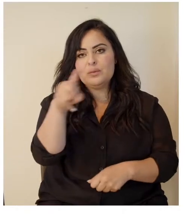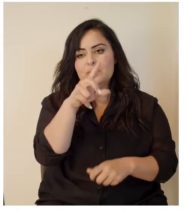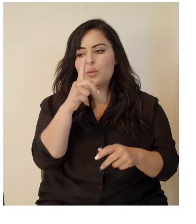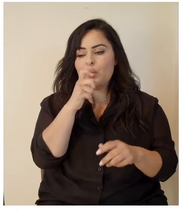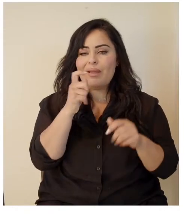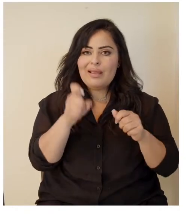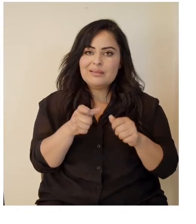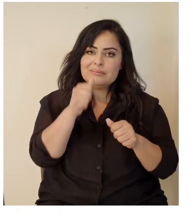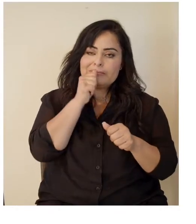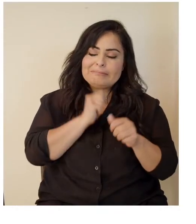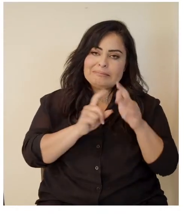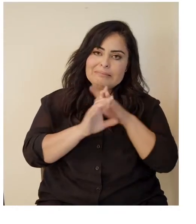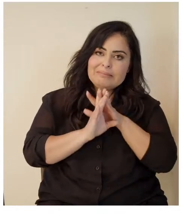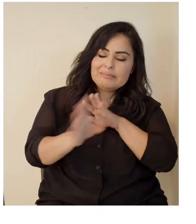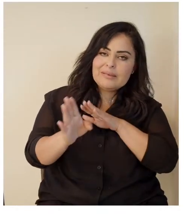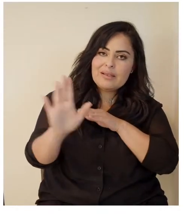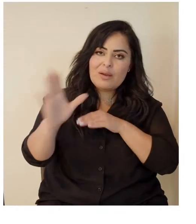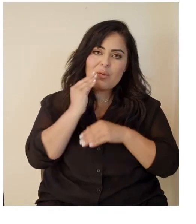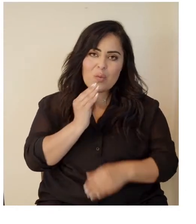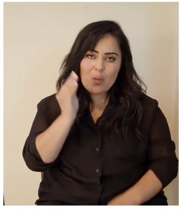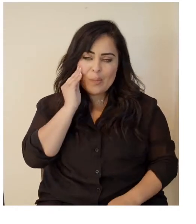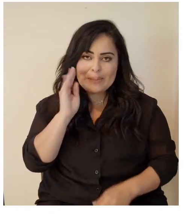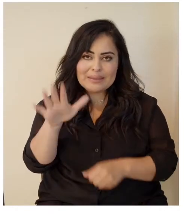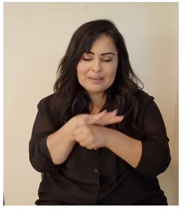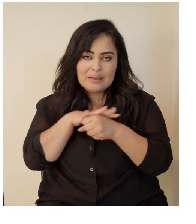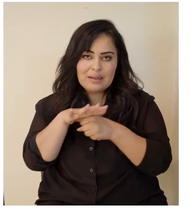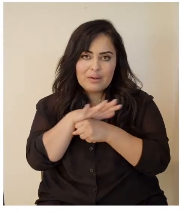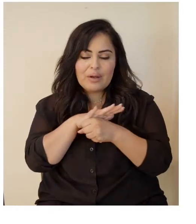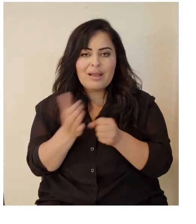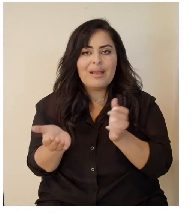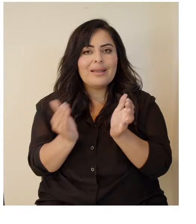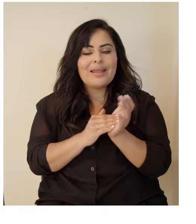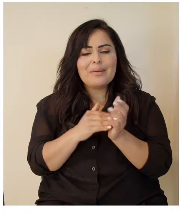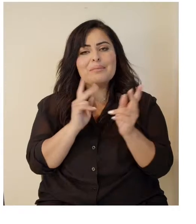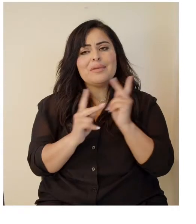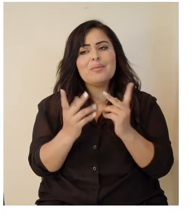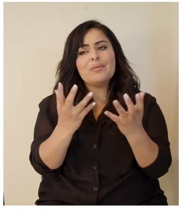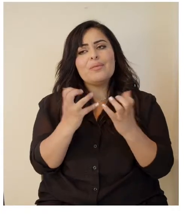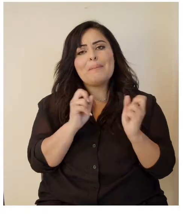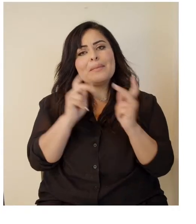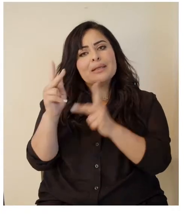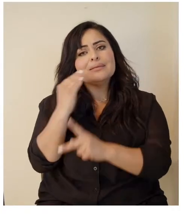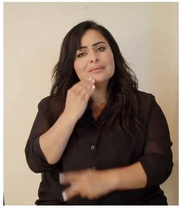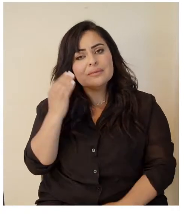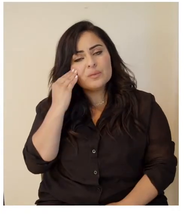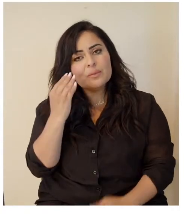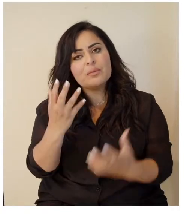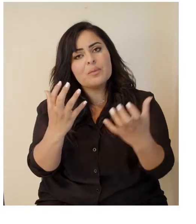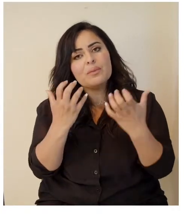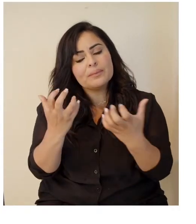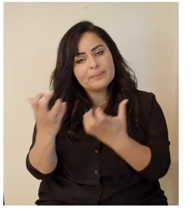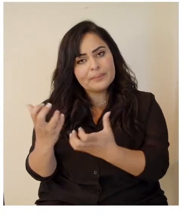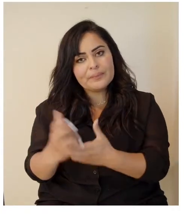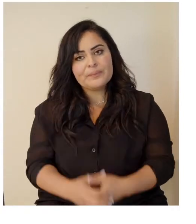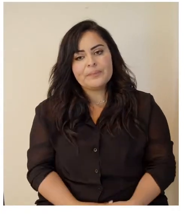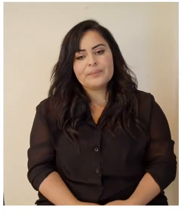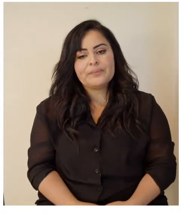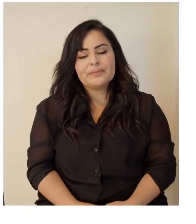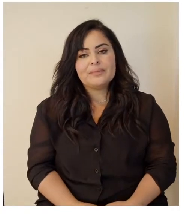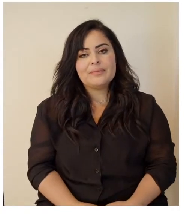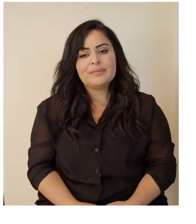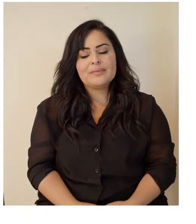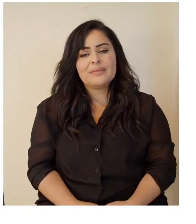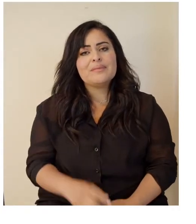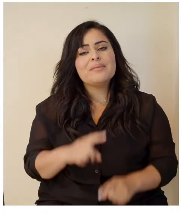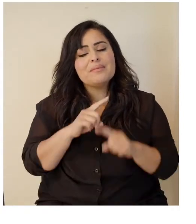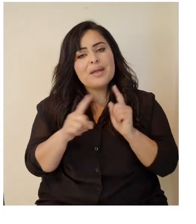evacuated from their homes and their neighborhoods. Of course, folks need to get back home, and they want to get back home very badly. But I would like to